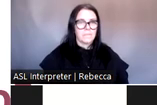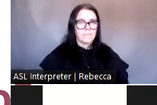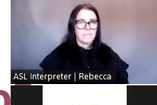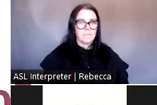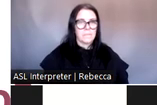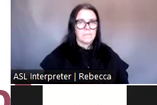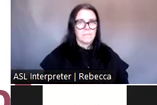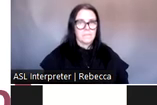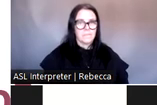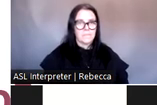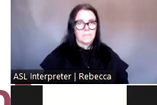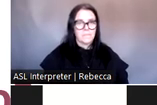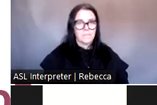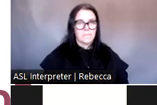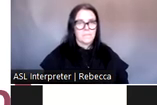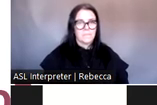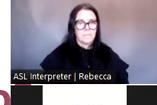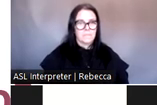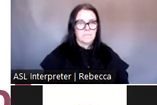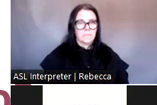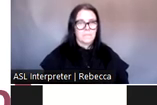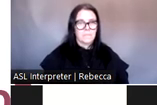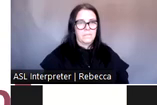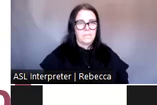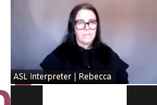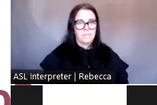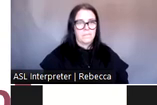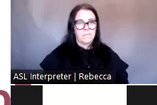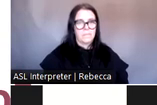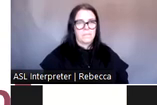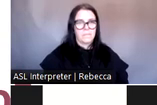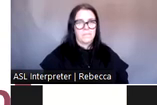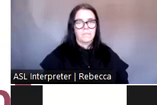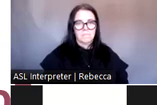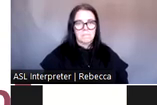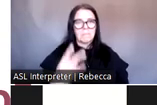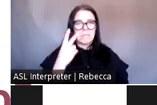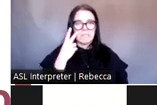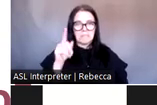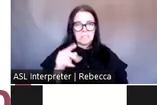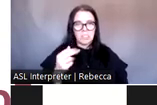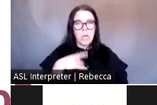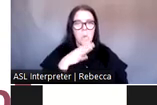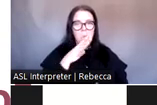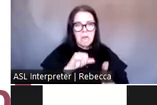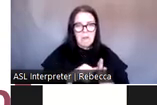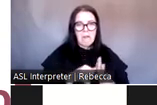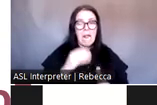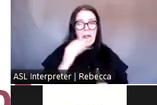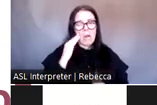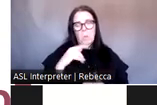Okay, and I see some comments coming in the chat. Many thanks. I will highlight a few of those now. I realize you can all read